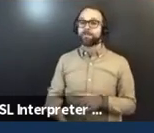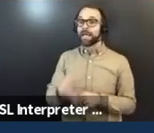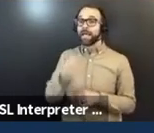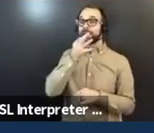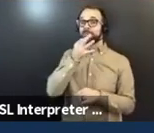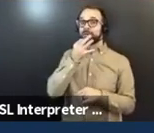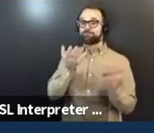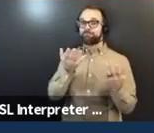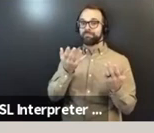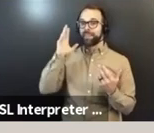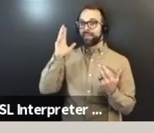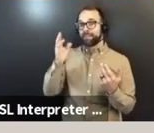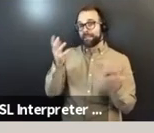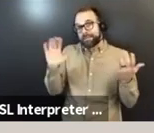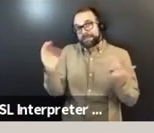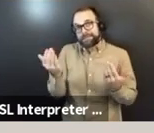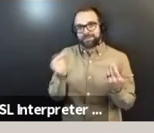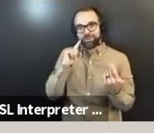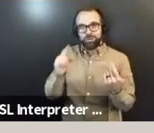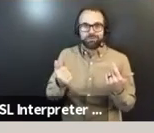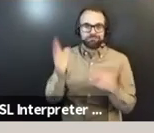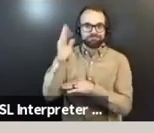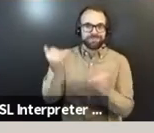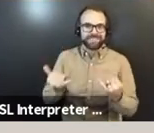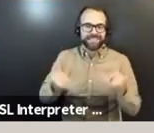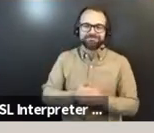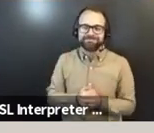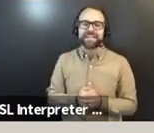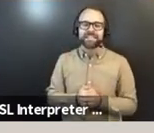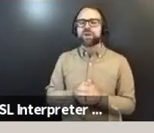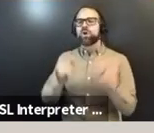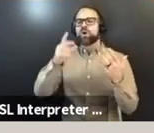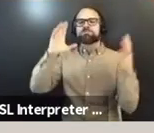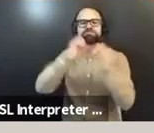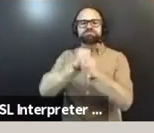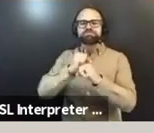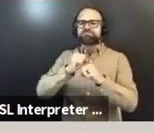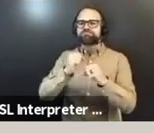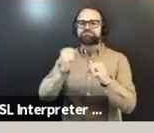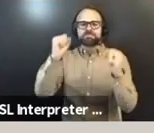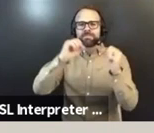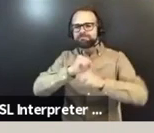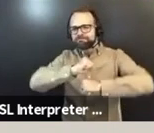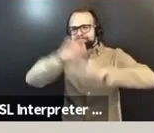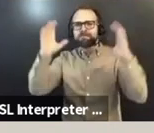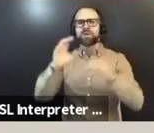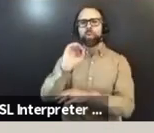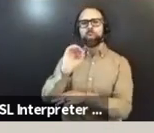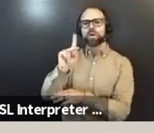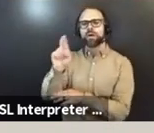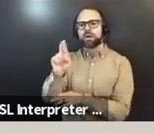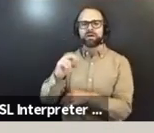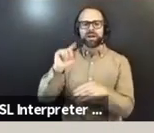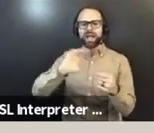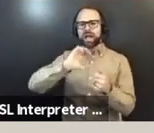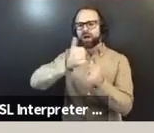company. So what we're going to cover today is a little bit about OKR and what we offer and how that sort of ties into this Canadian tech